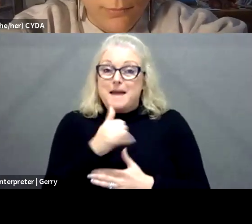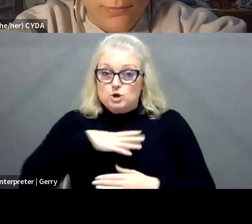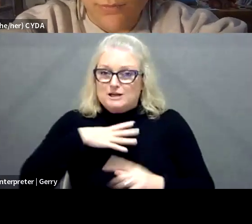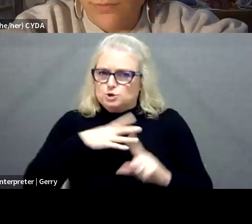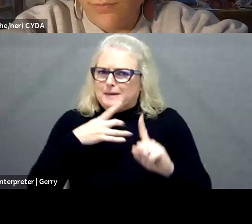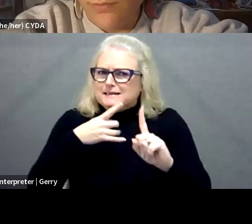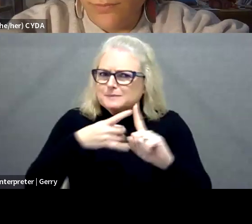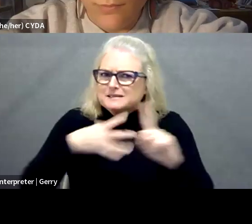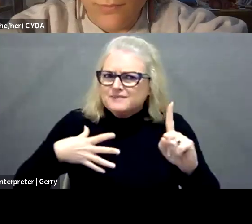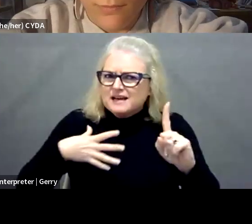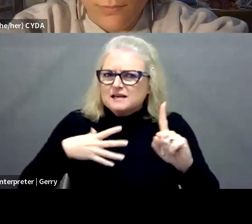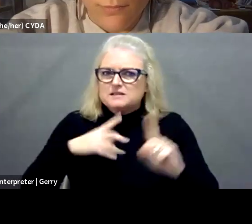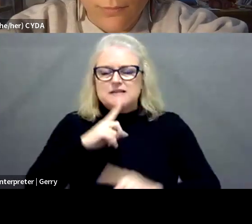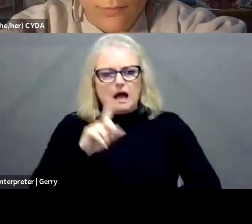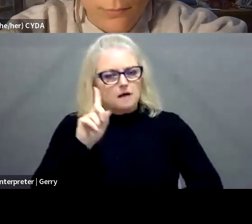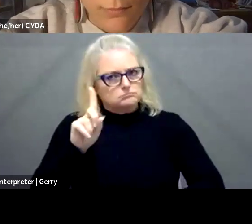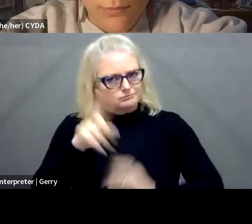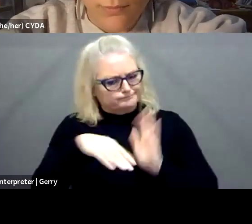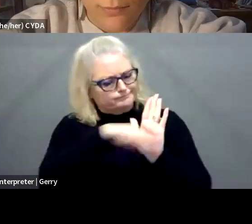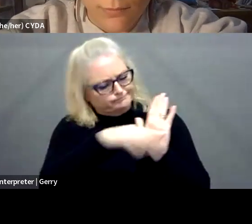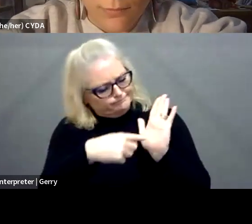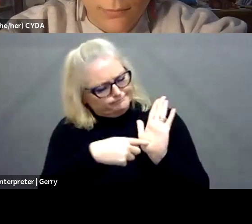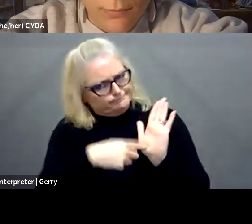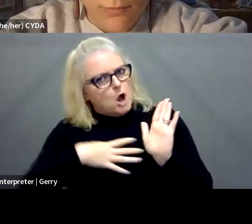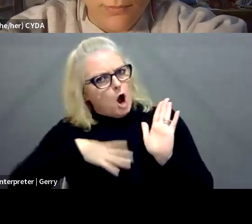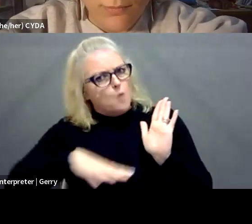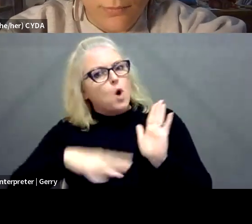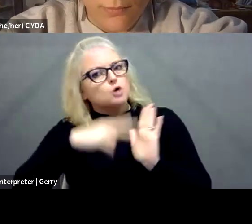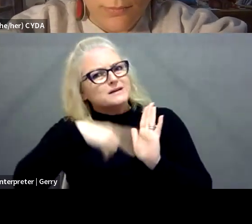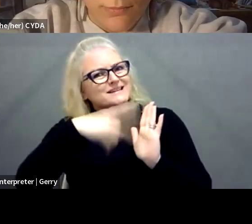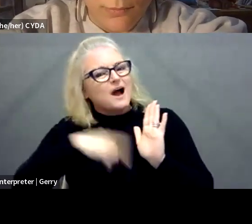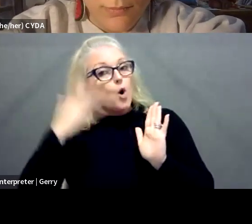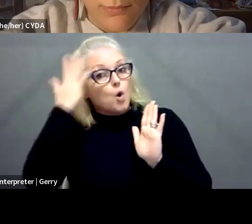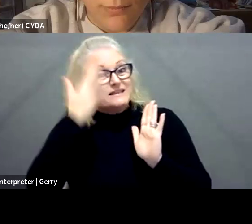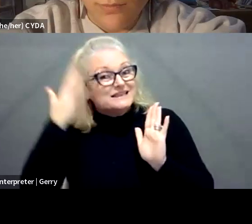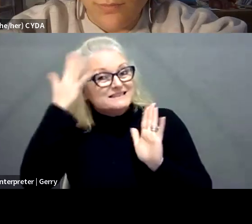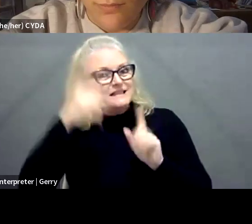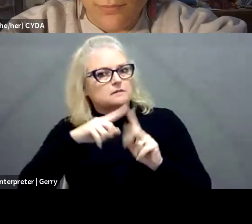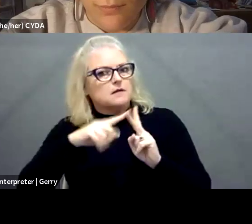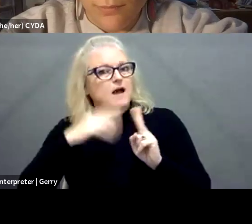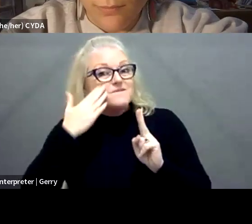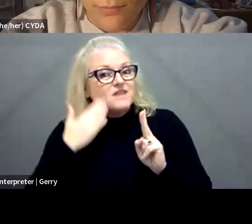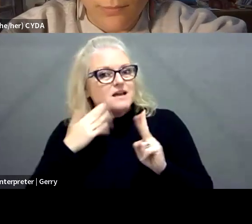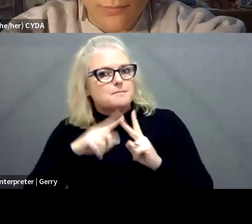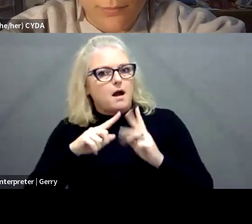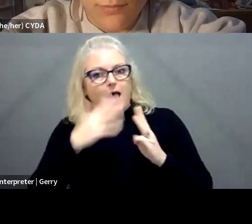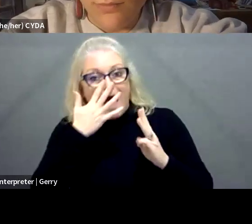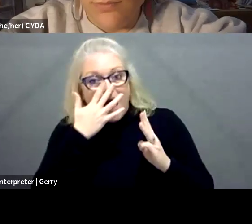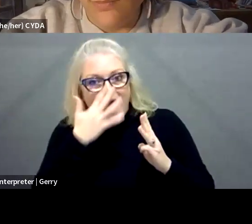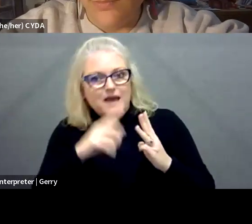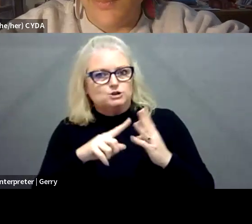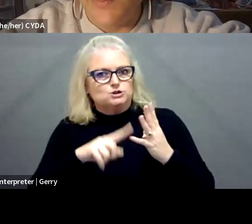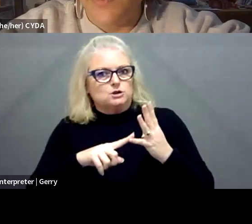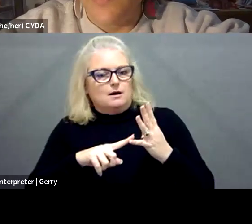want readers who are autistic and female and around this age and this ethnicity or